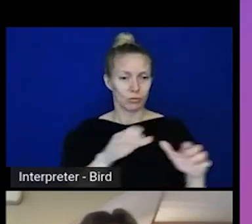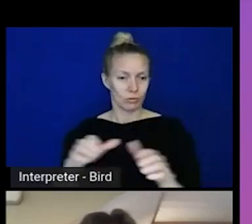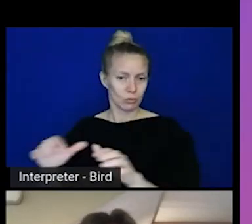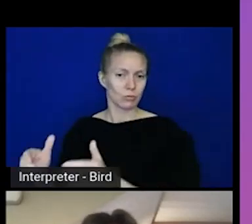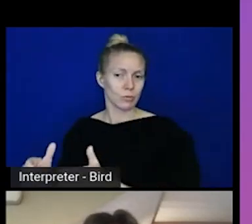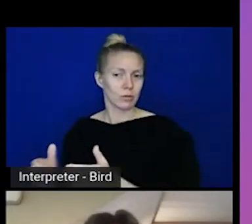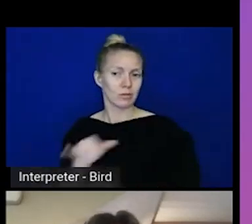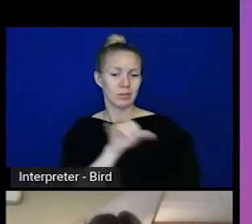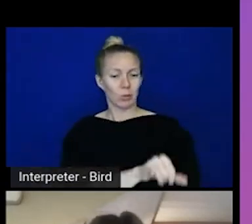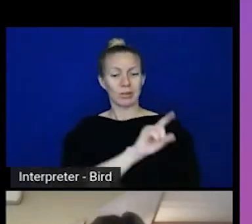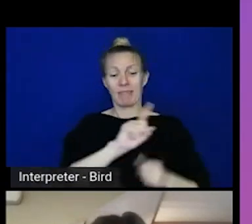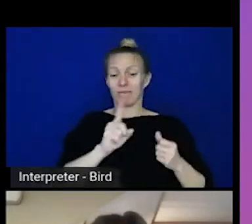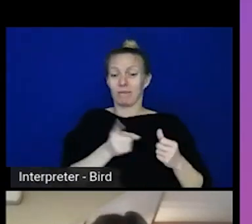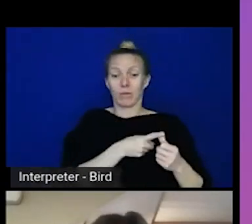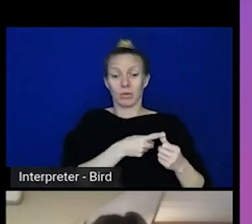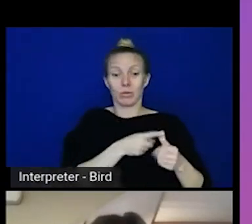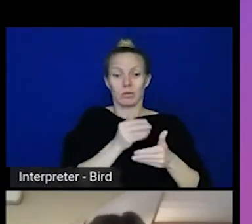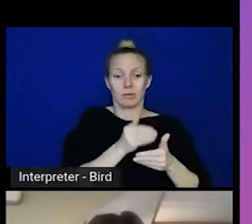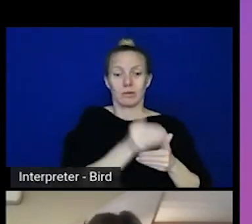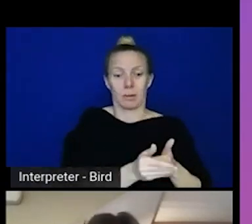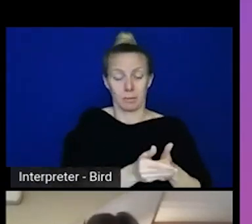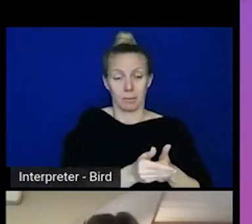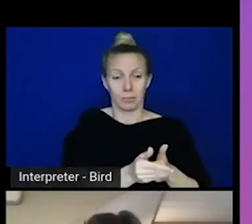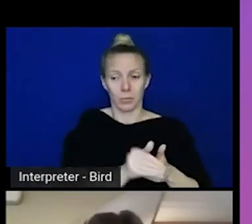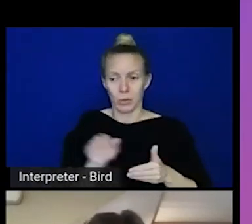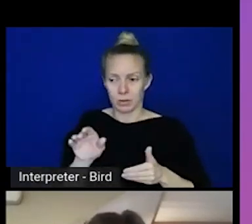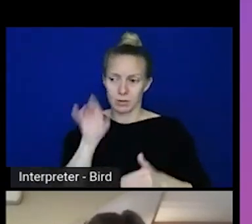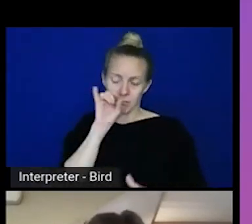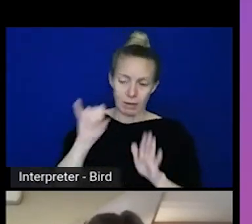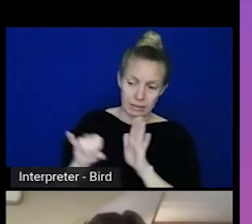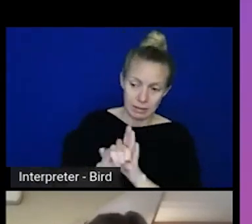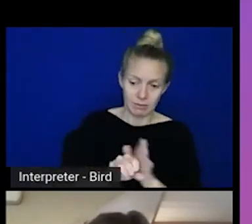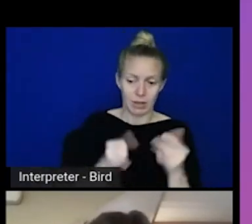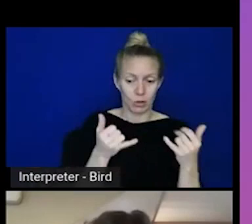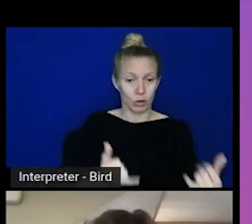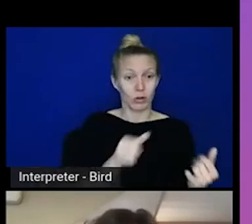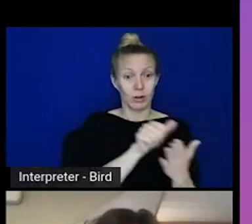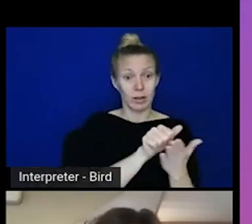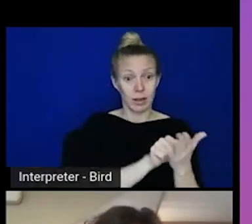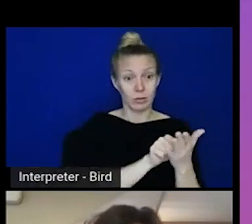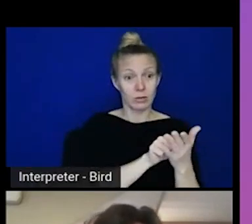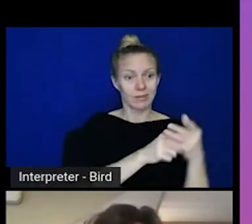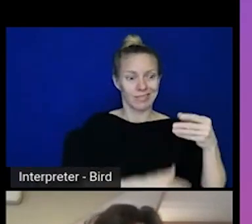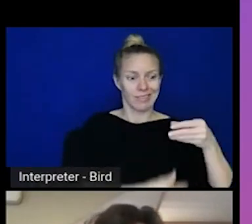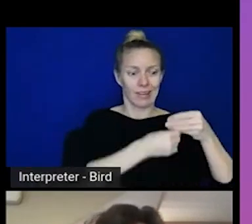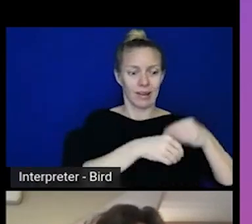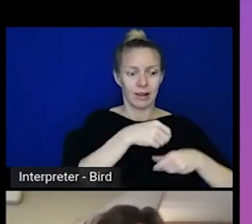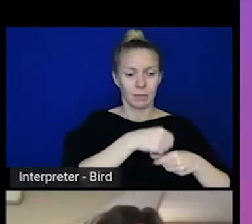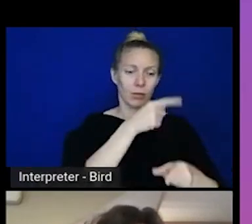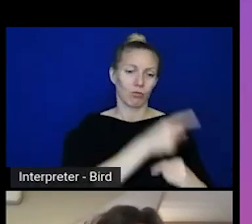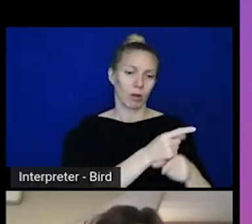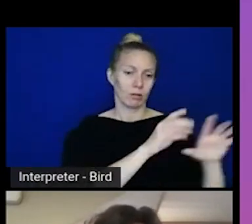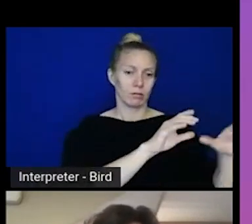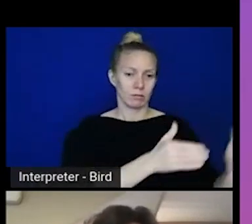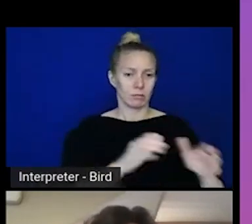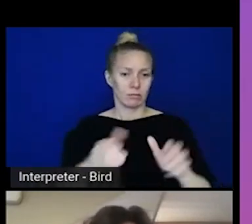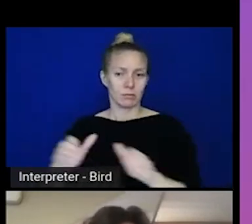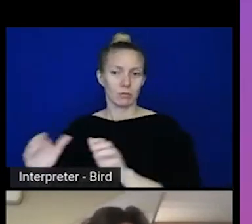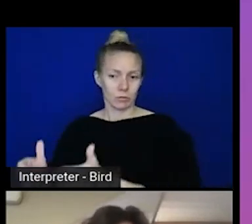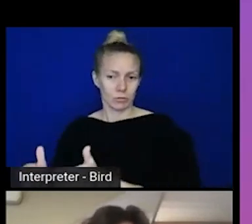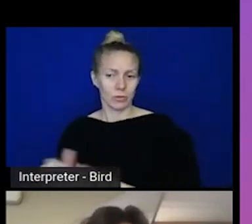first stage, was identifying the existing accounts and adding them to the correct groups um,